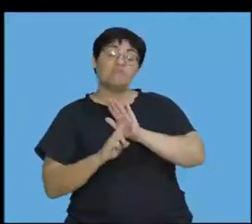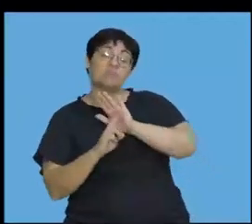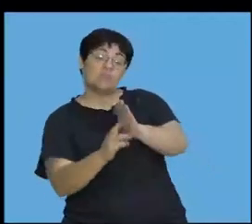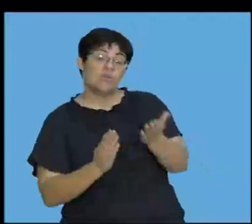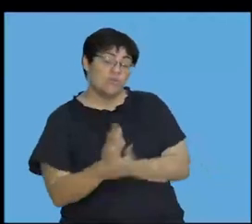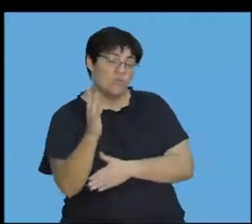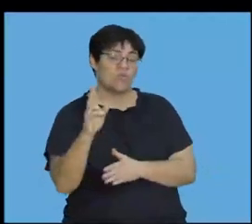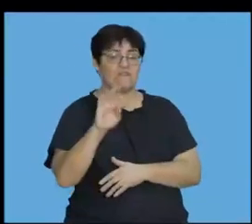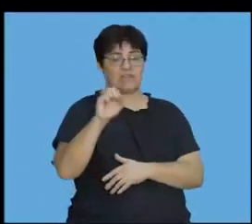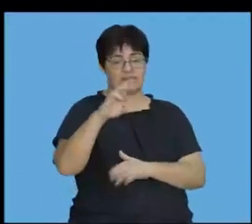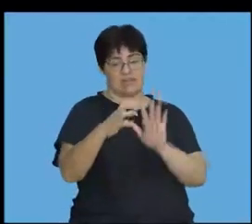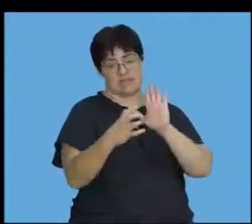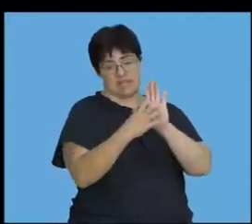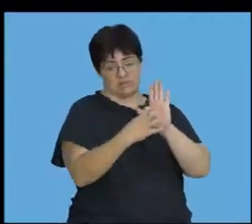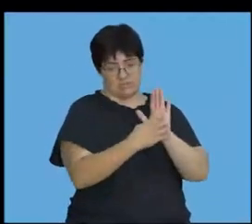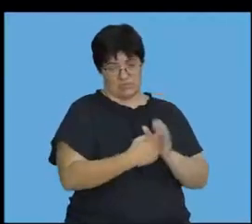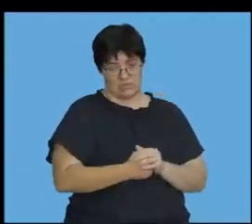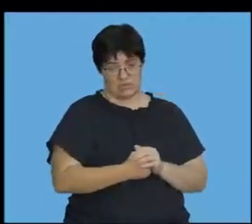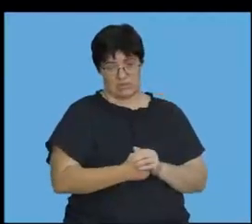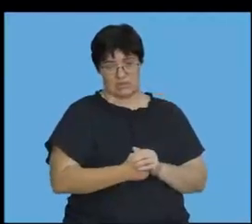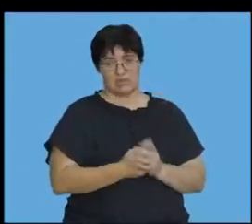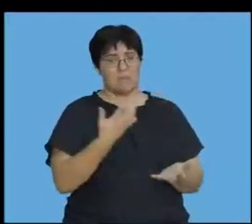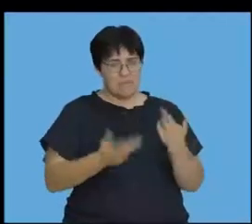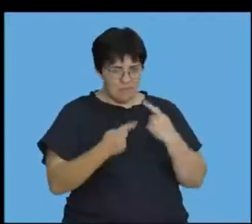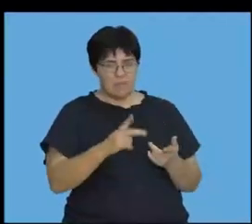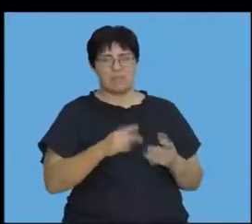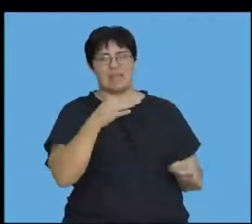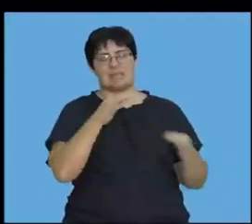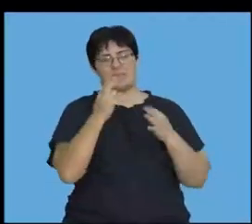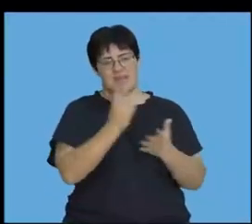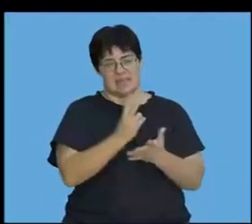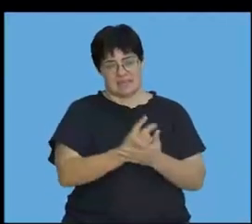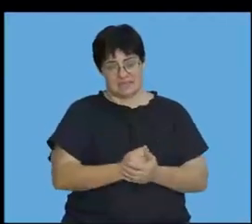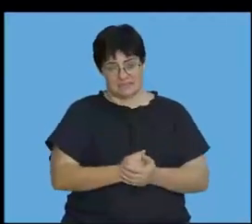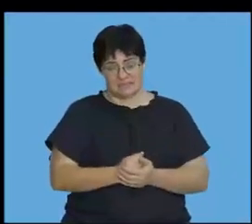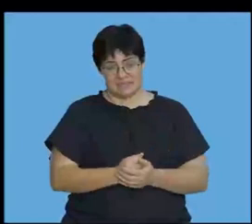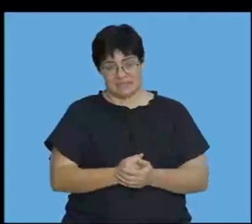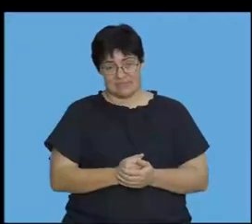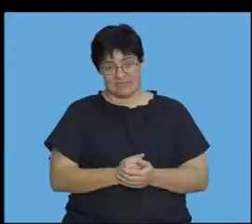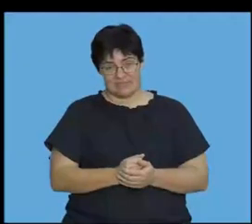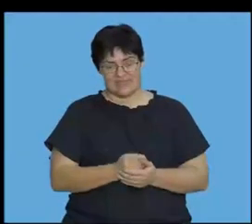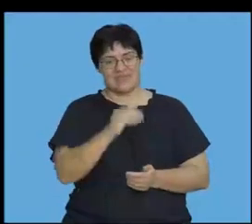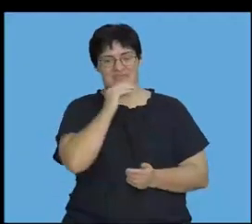be represented by a vector diagram. And that one you maybe have to go through again. So,